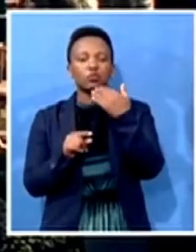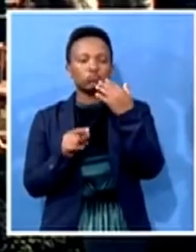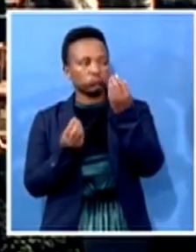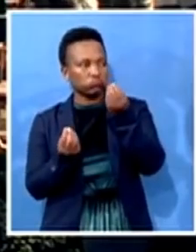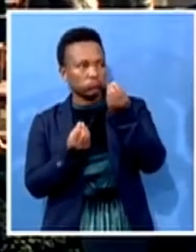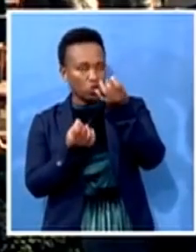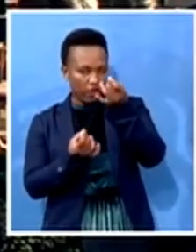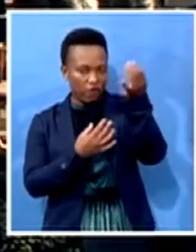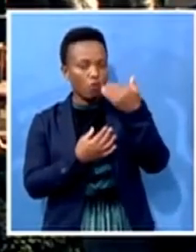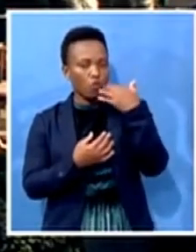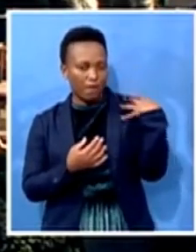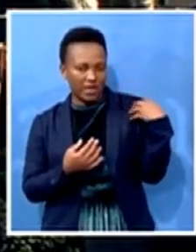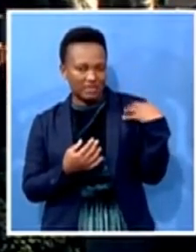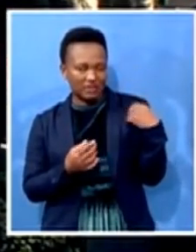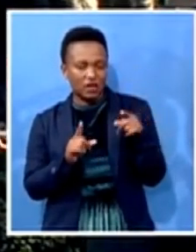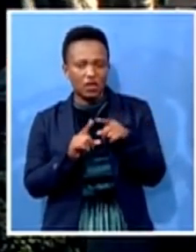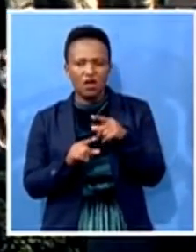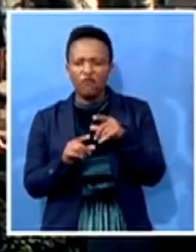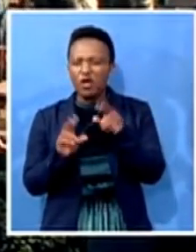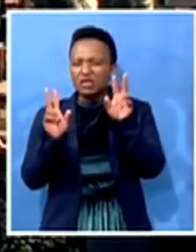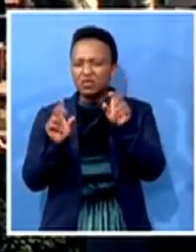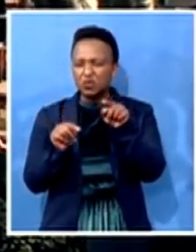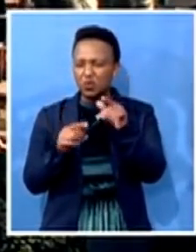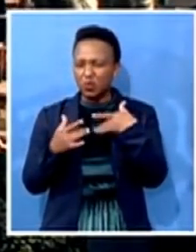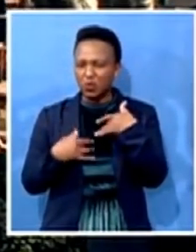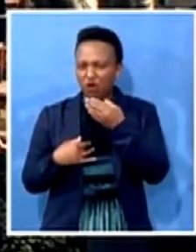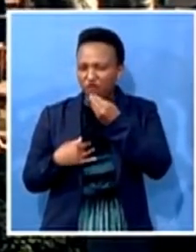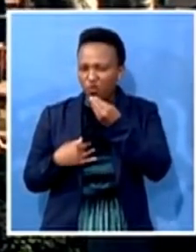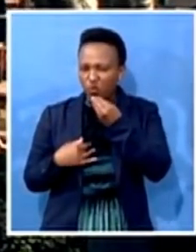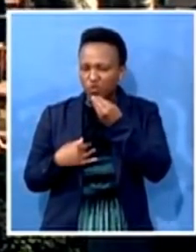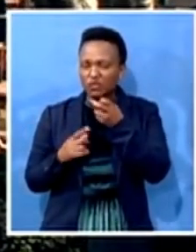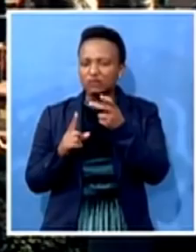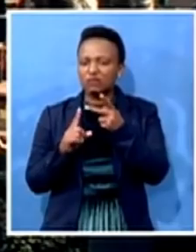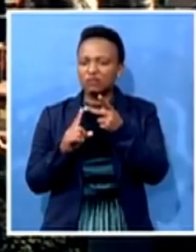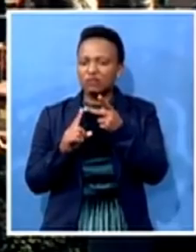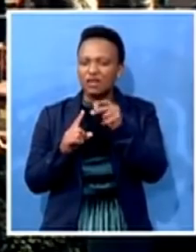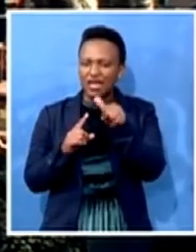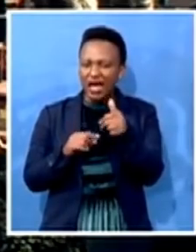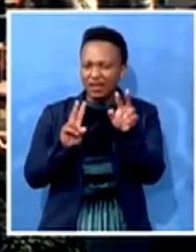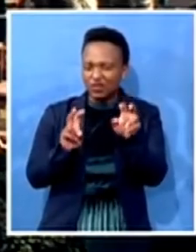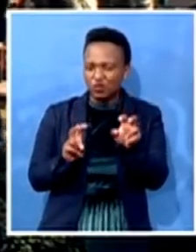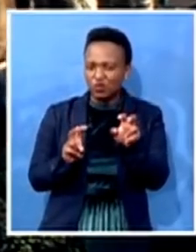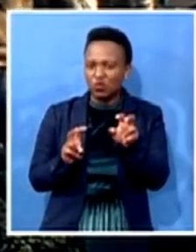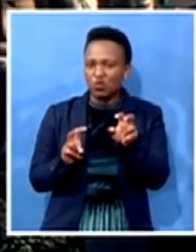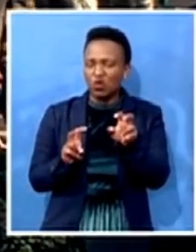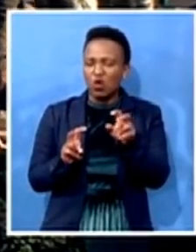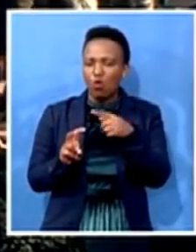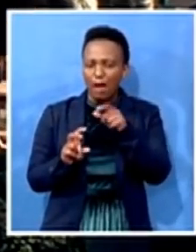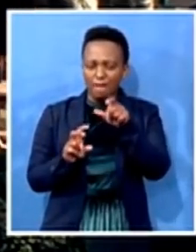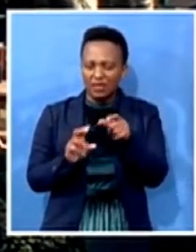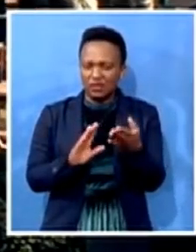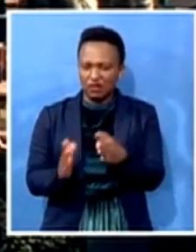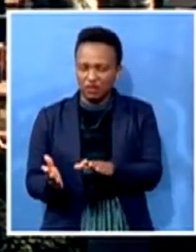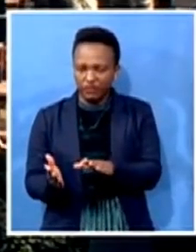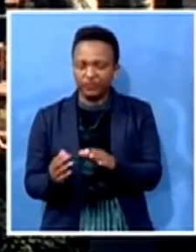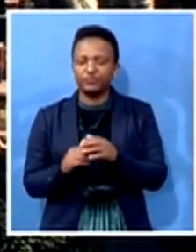provision, and certainly the issues surrounding his demise. We like to send our condolences to